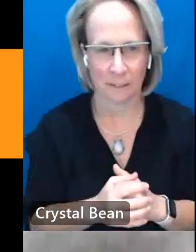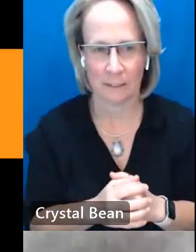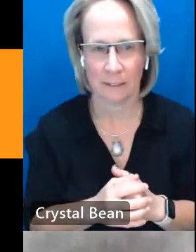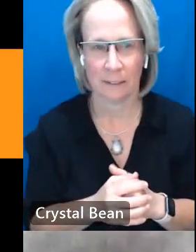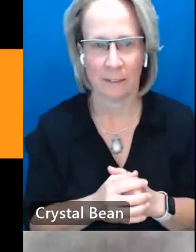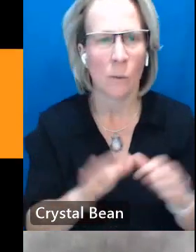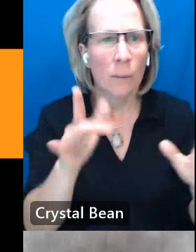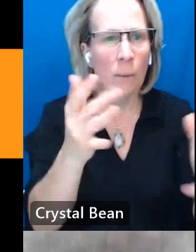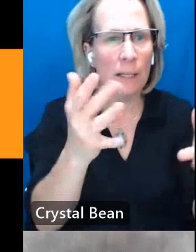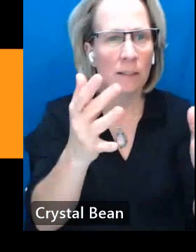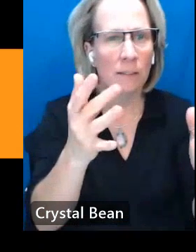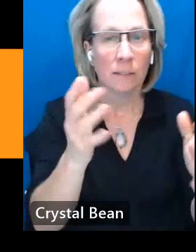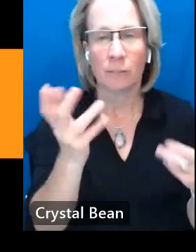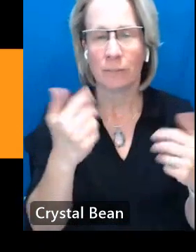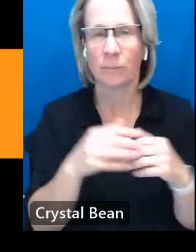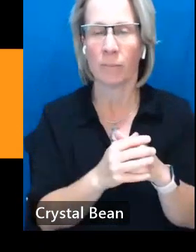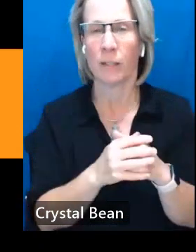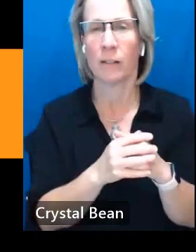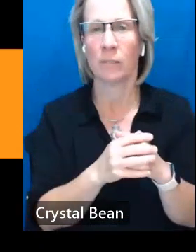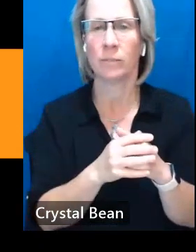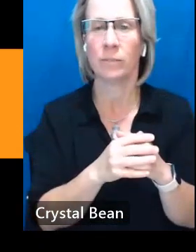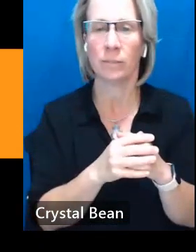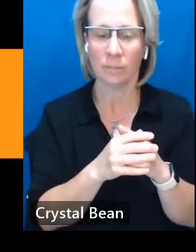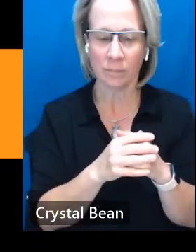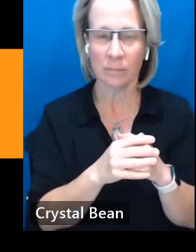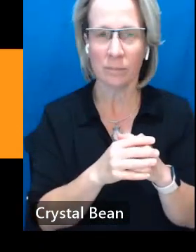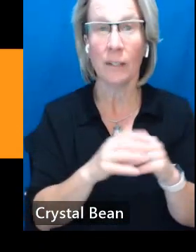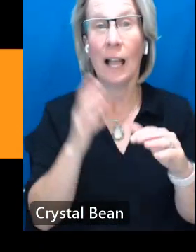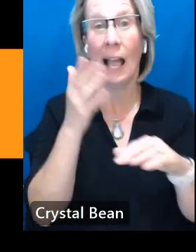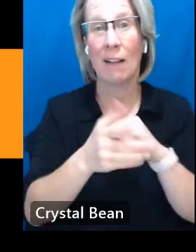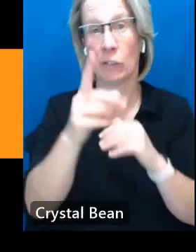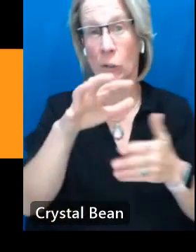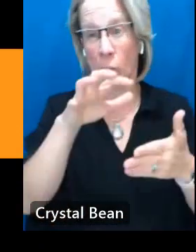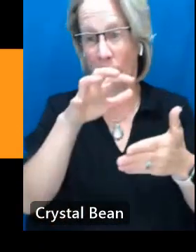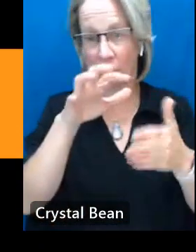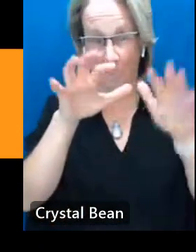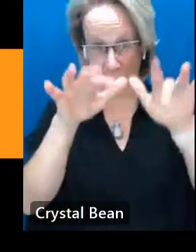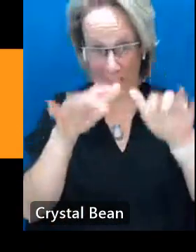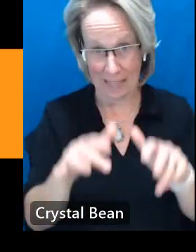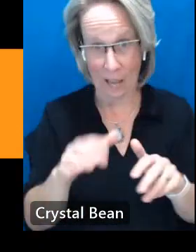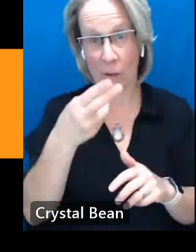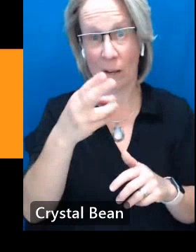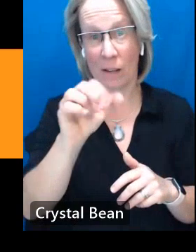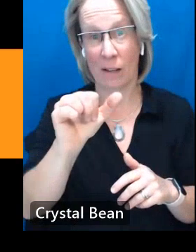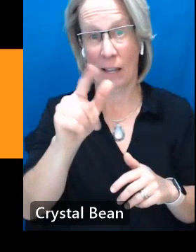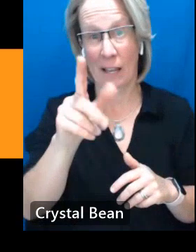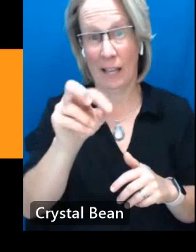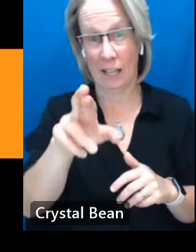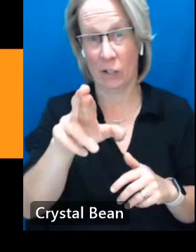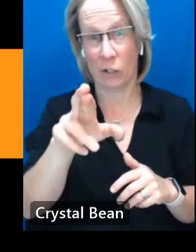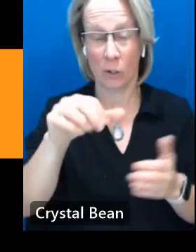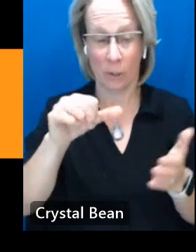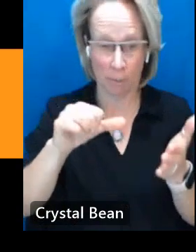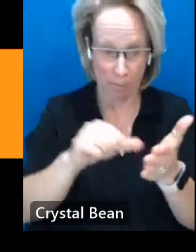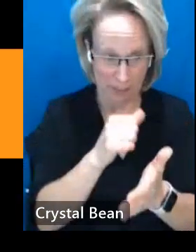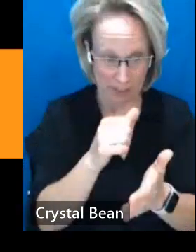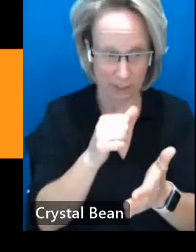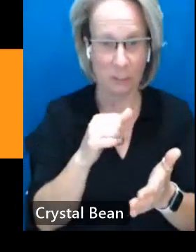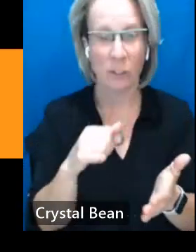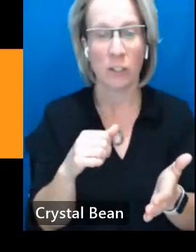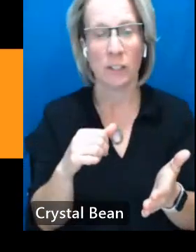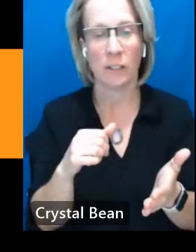Okay, so after you fill out everything on the header page, you'll click on the tab. You see the different tabs here up on the top left of this image, and you can